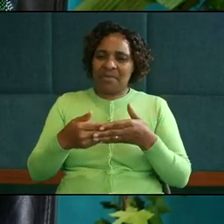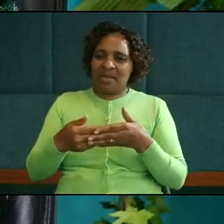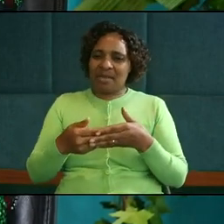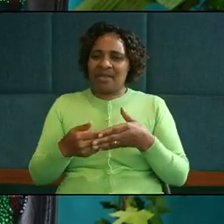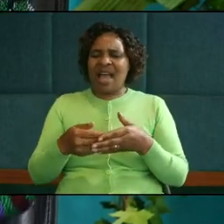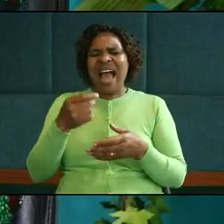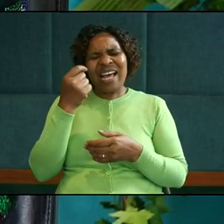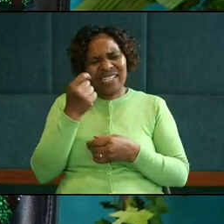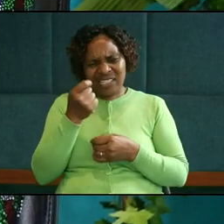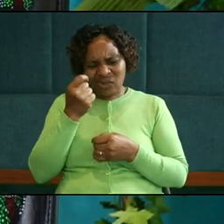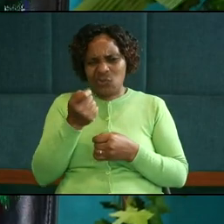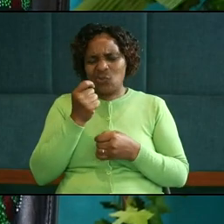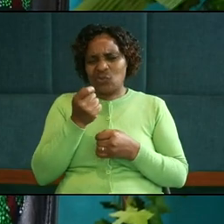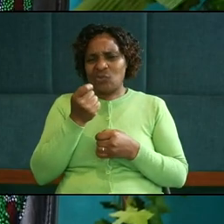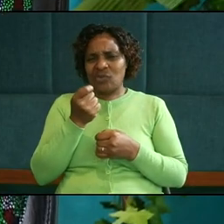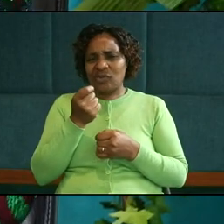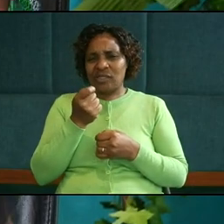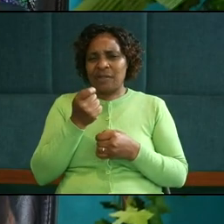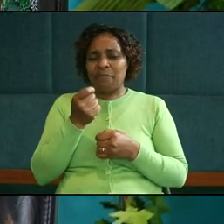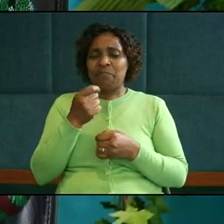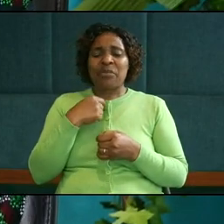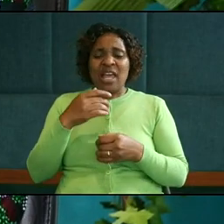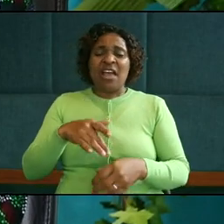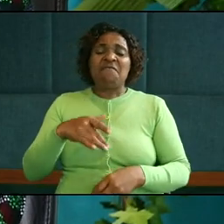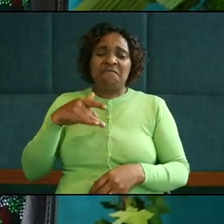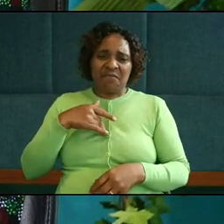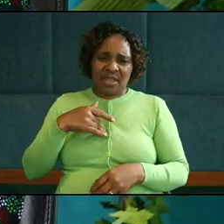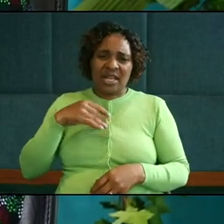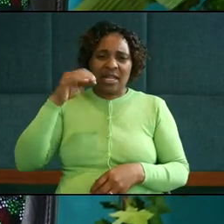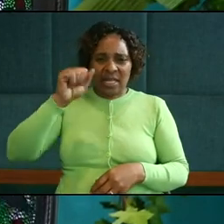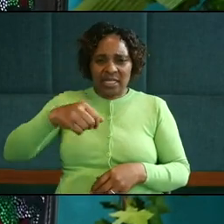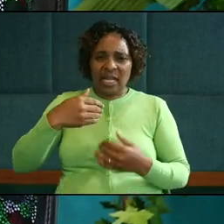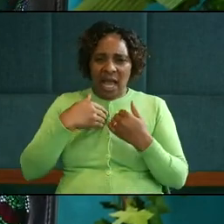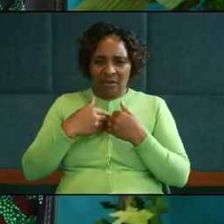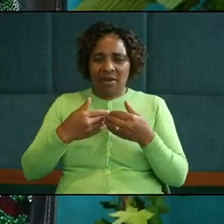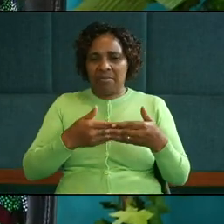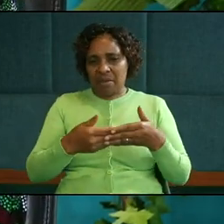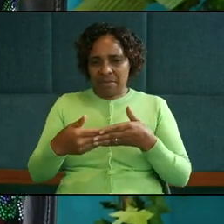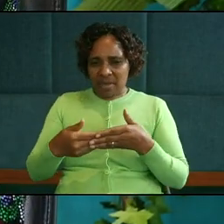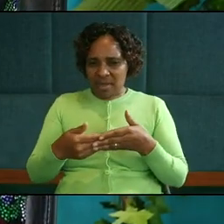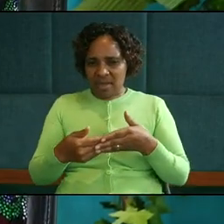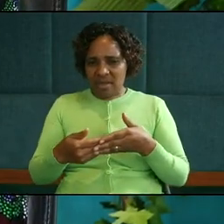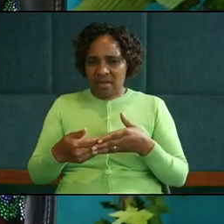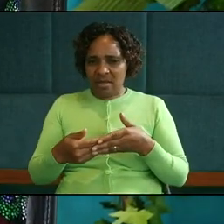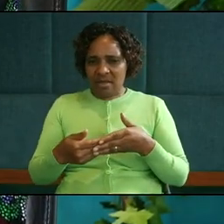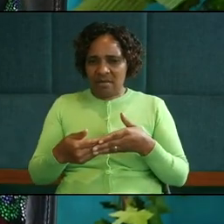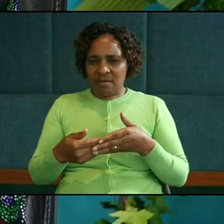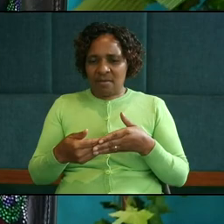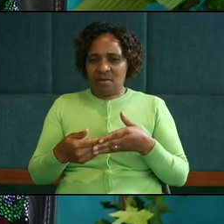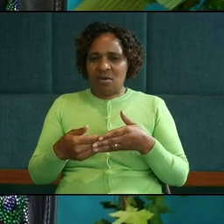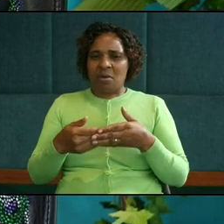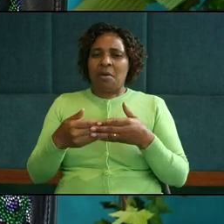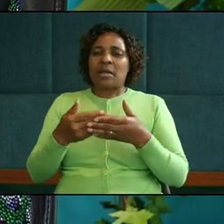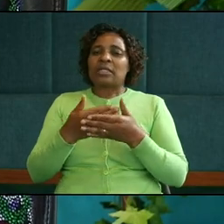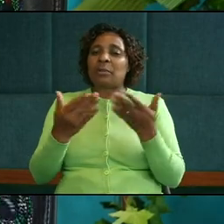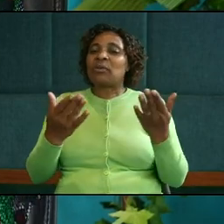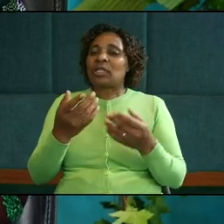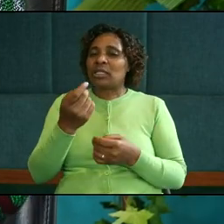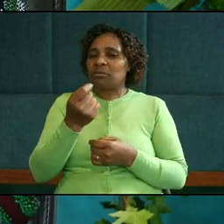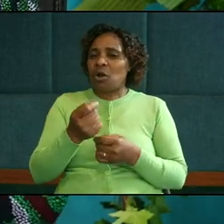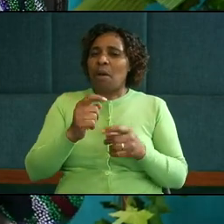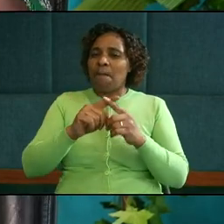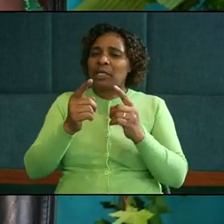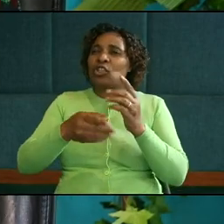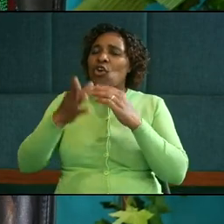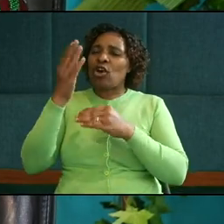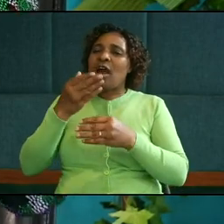kidogo, just a little, so I can feel that, yes, I had a child. Mm-hmm. Just as in, that's a whim. That's something petty. Yeah. But